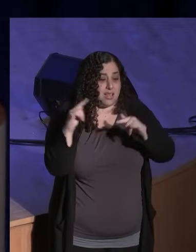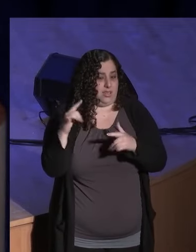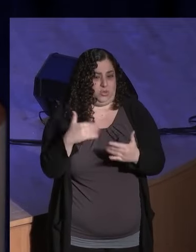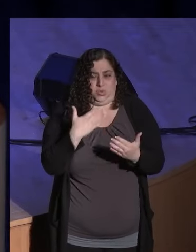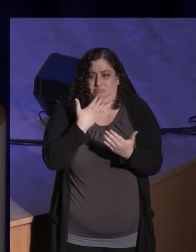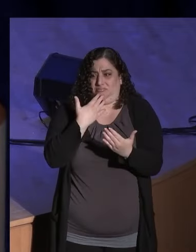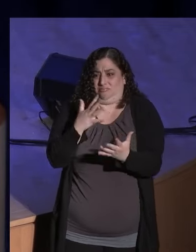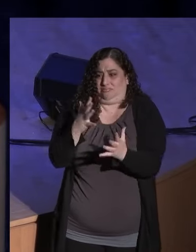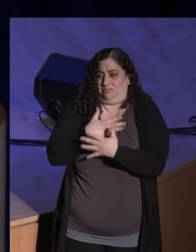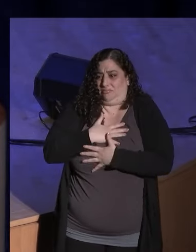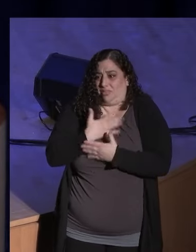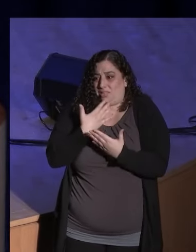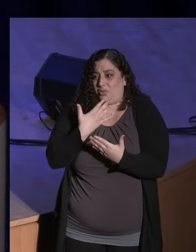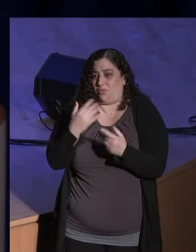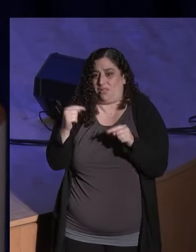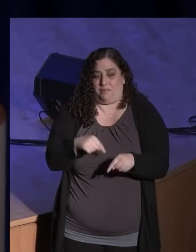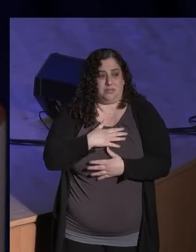round of applause as well.